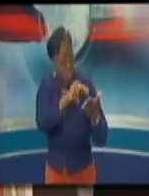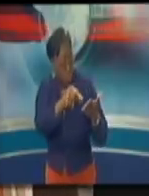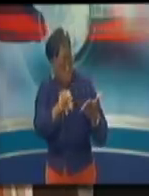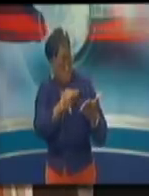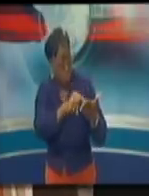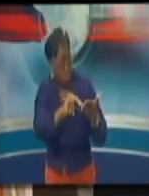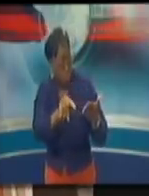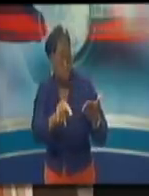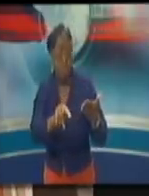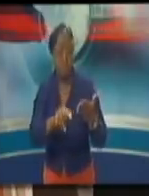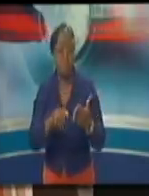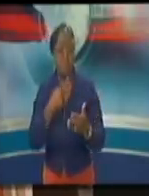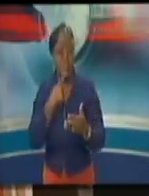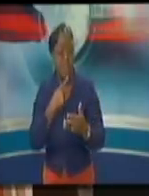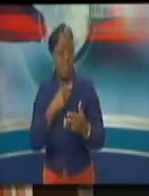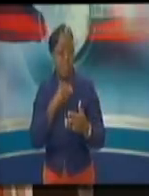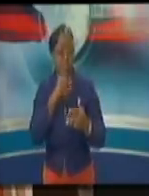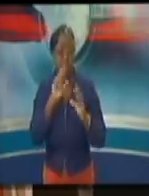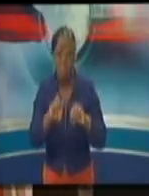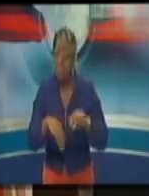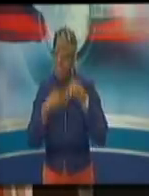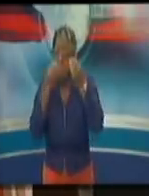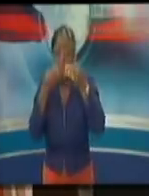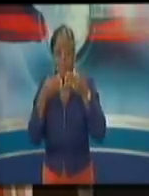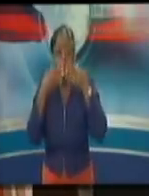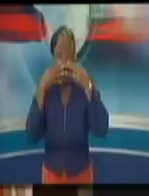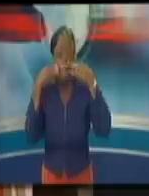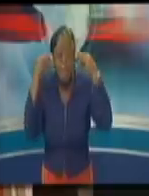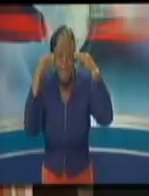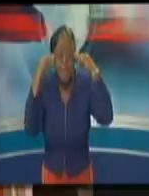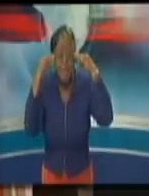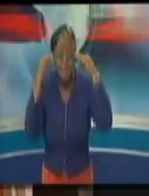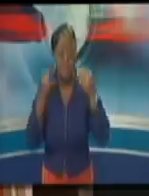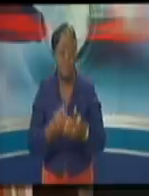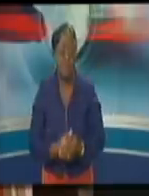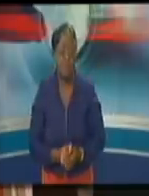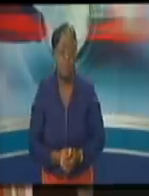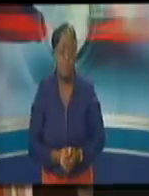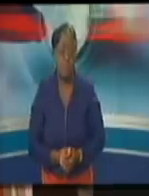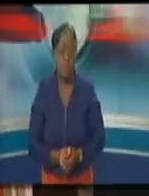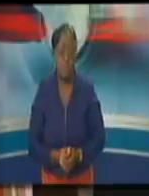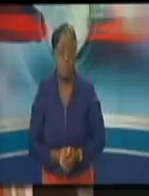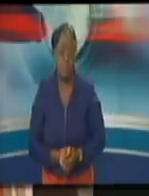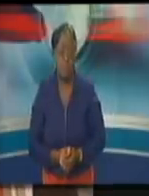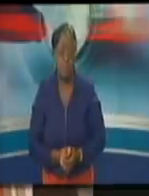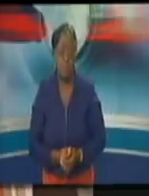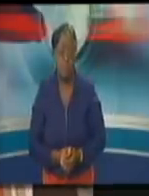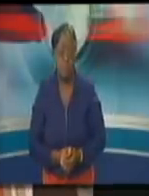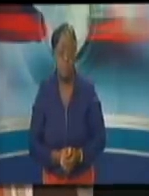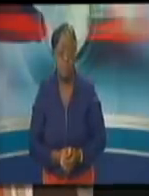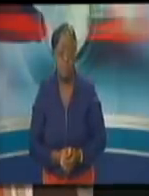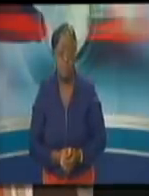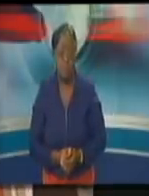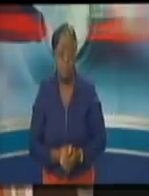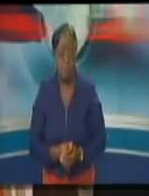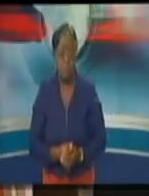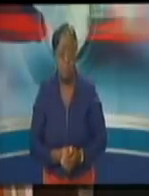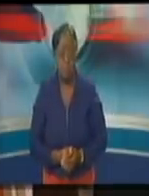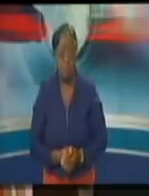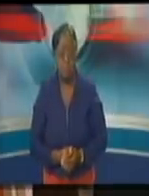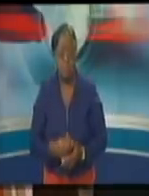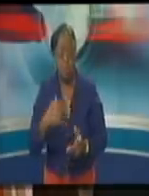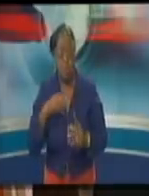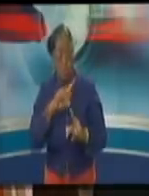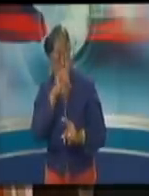these areas will not be issued surgical masks, as this is as a result of reduced quantity. I don't know. I know the